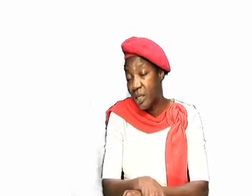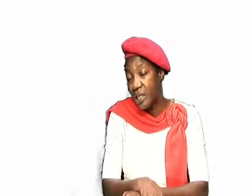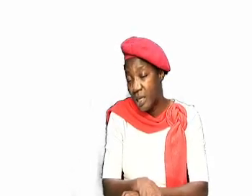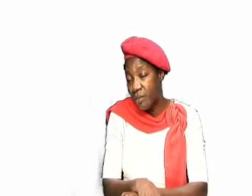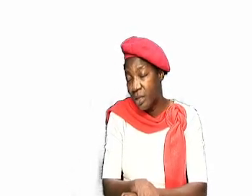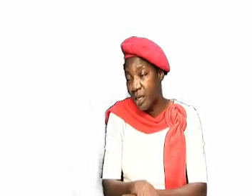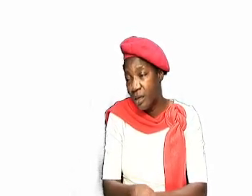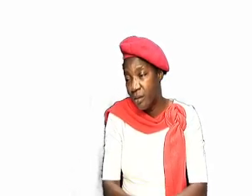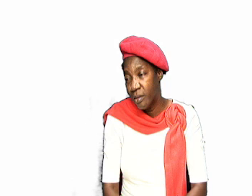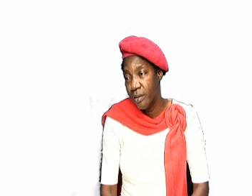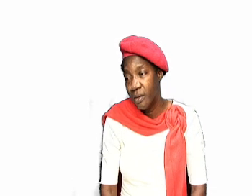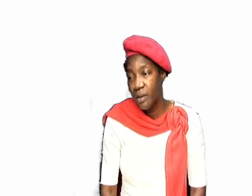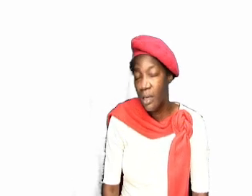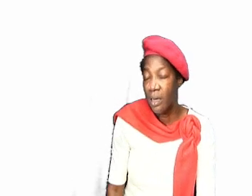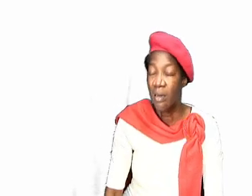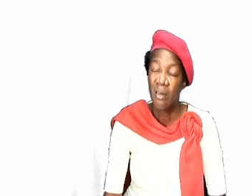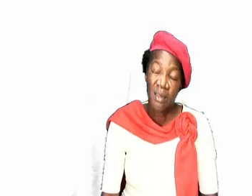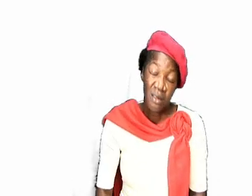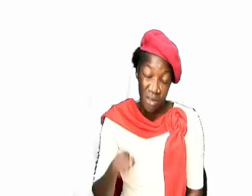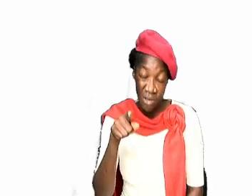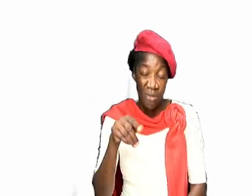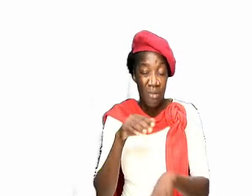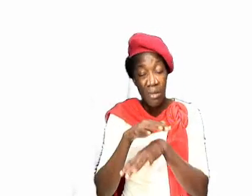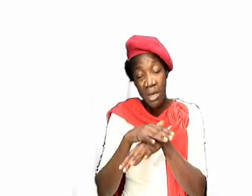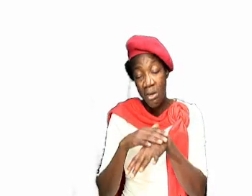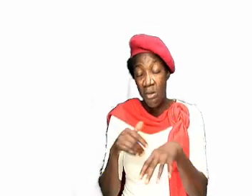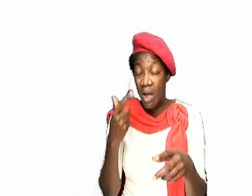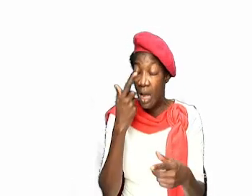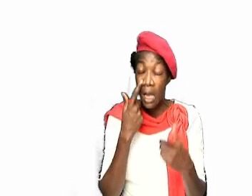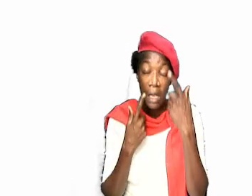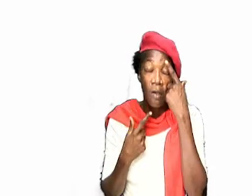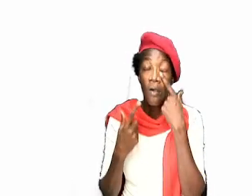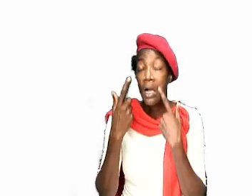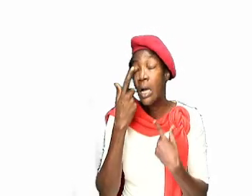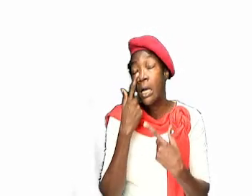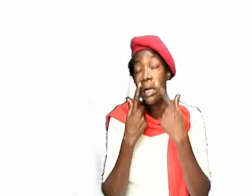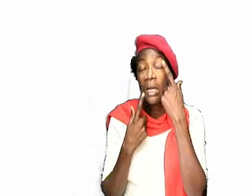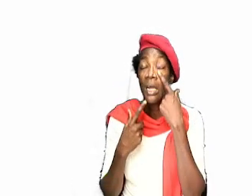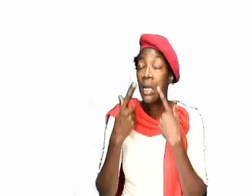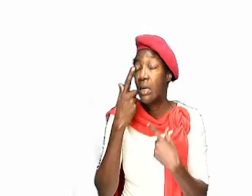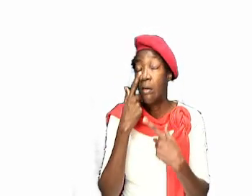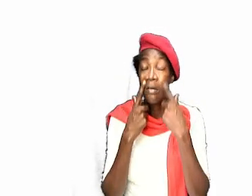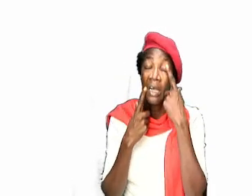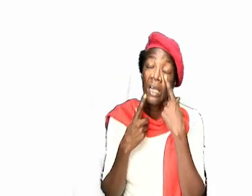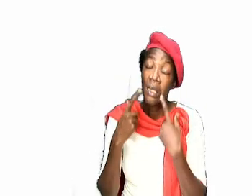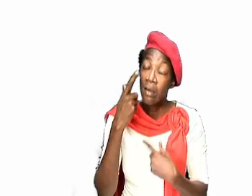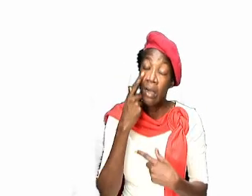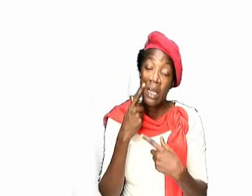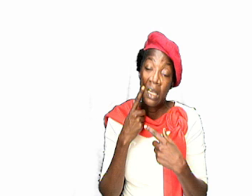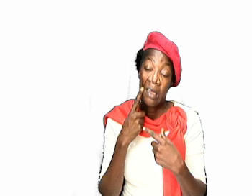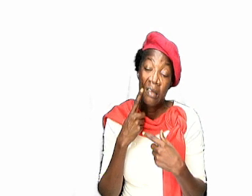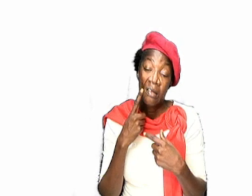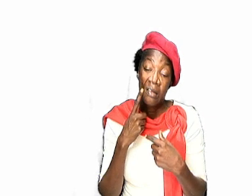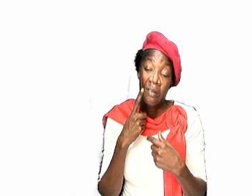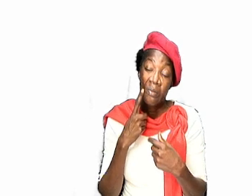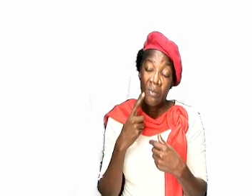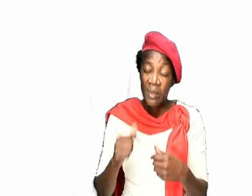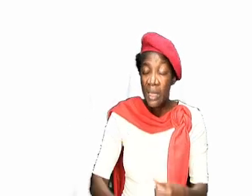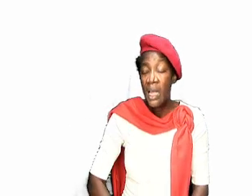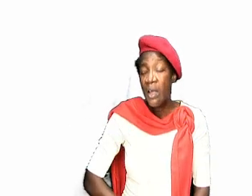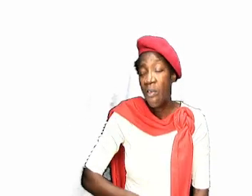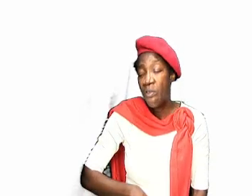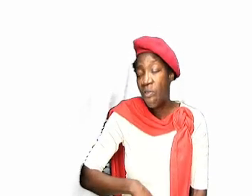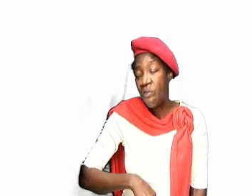you spend your time crying because you just feel defeated and you're wondering what is happening. I want us